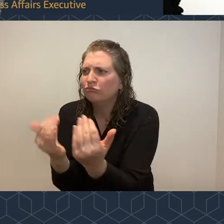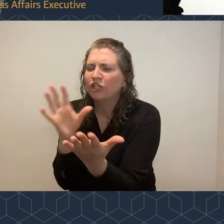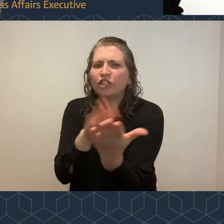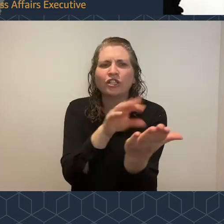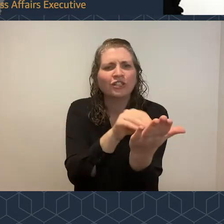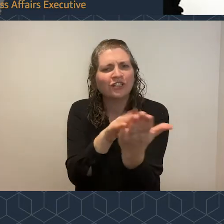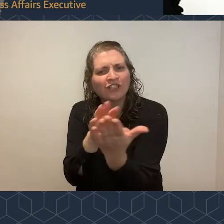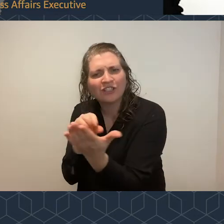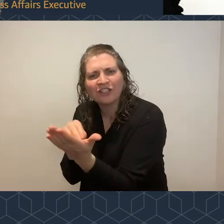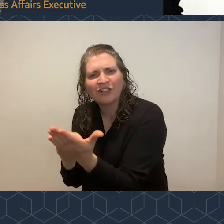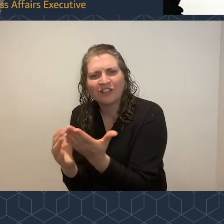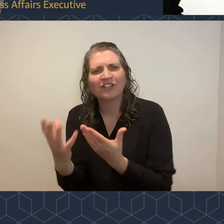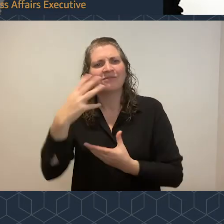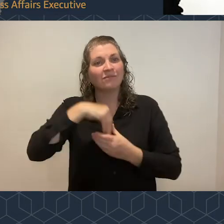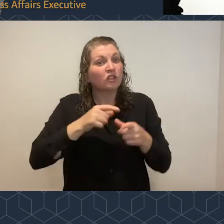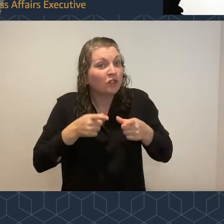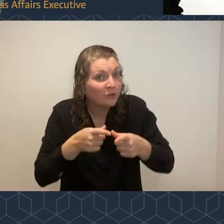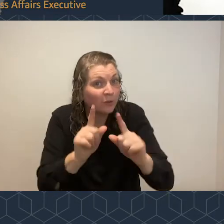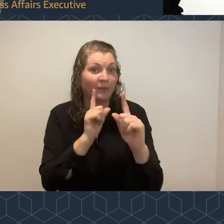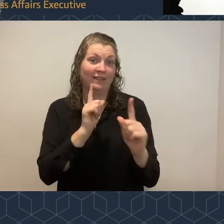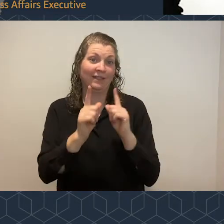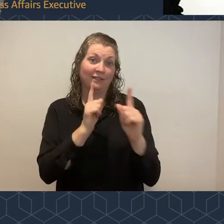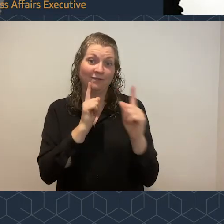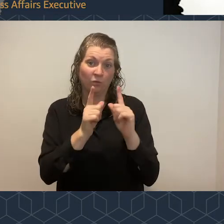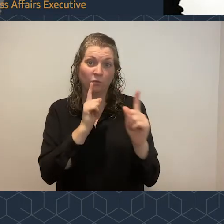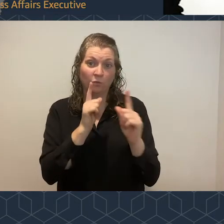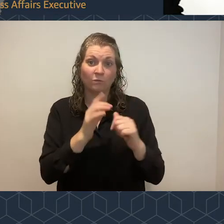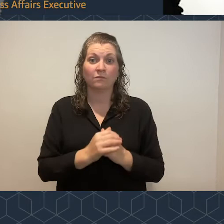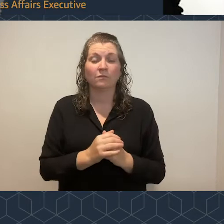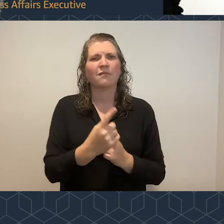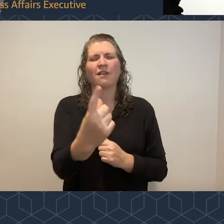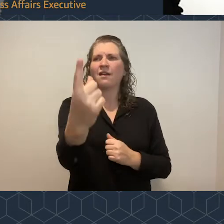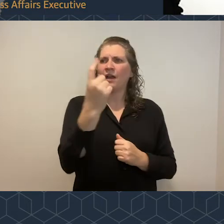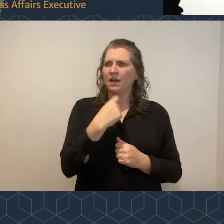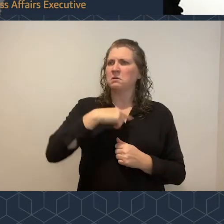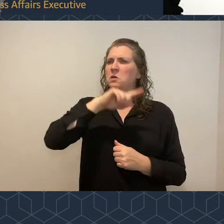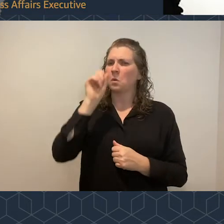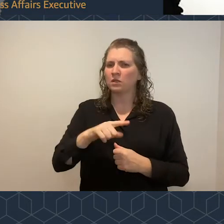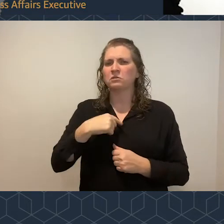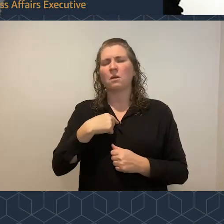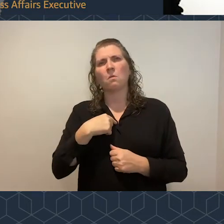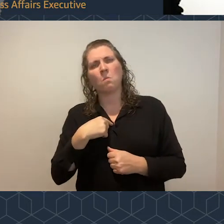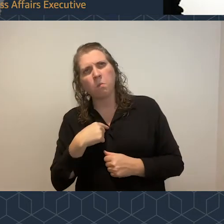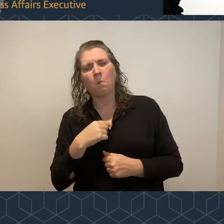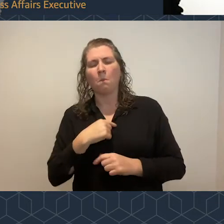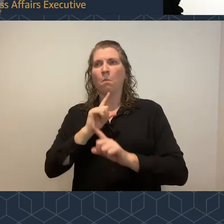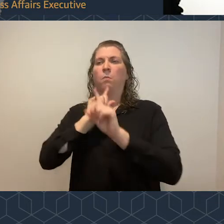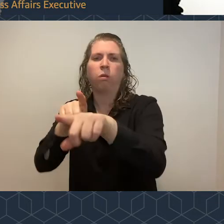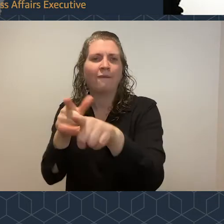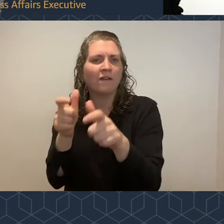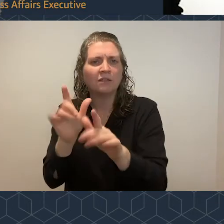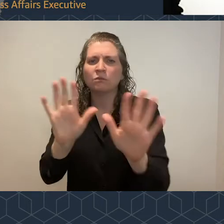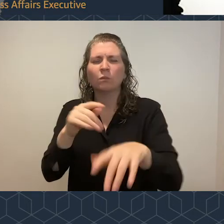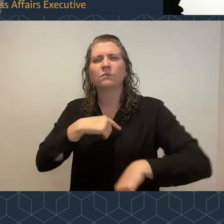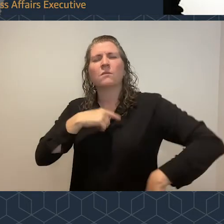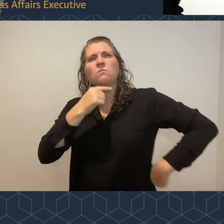And that's something that I think is really important when you're interviewing, and then when you're the interviewee,